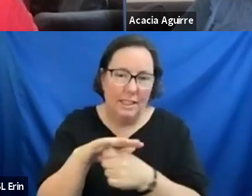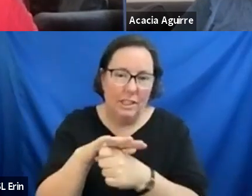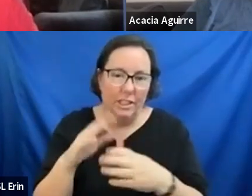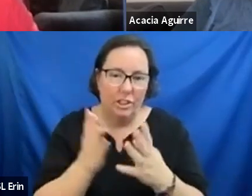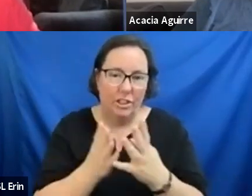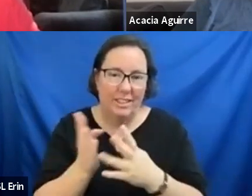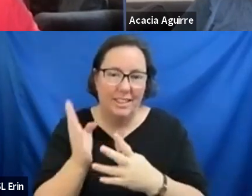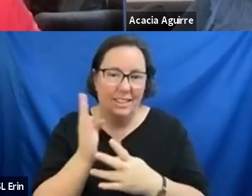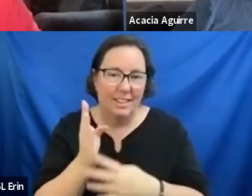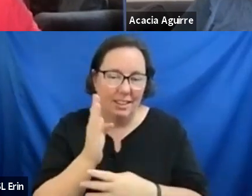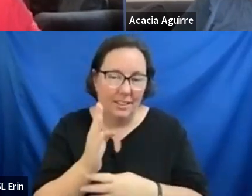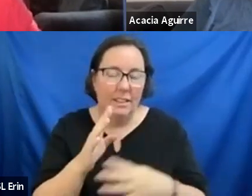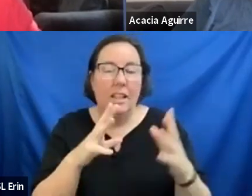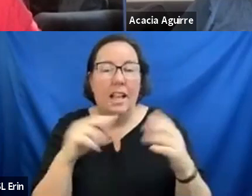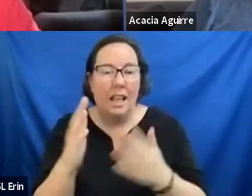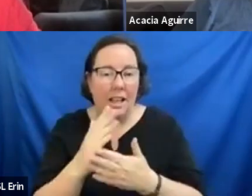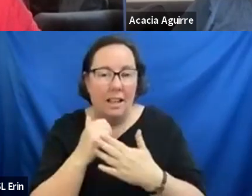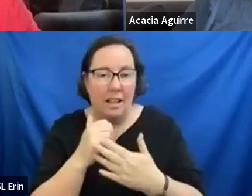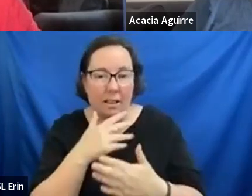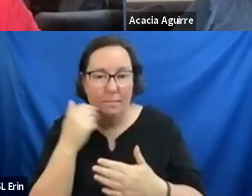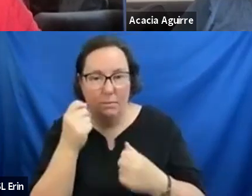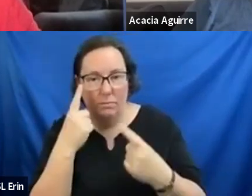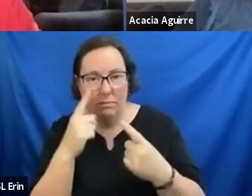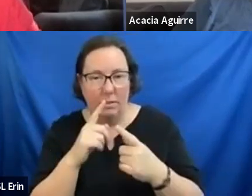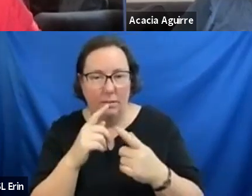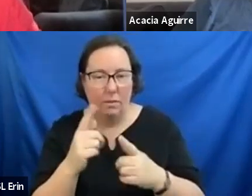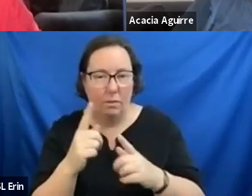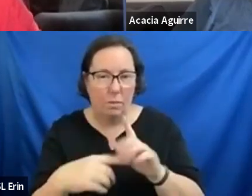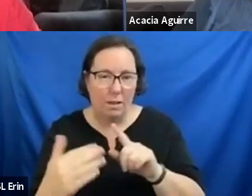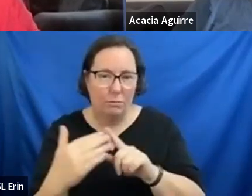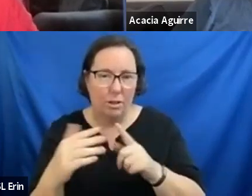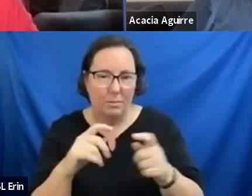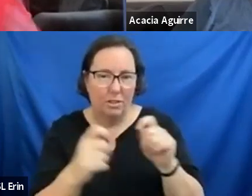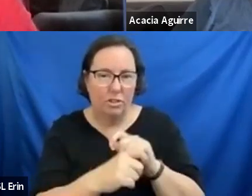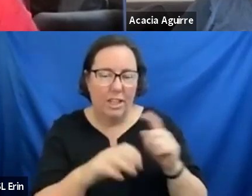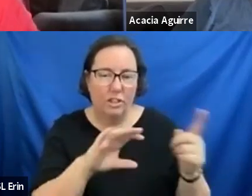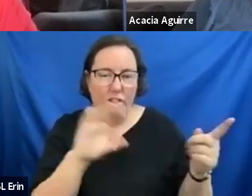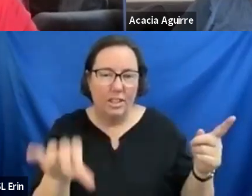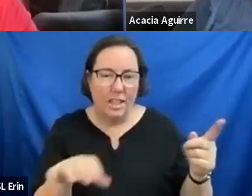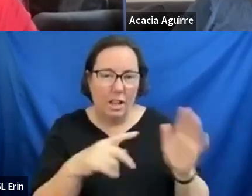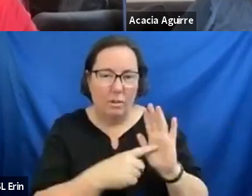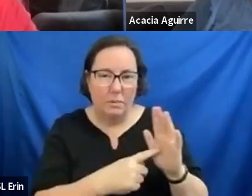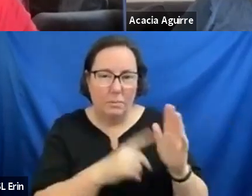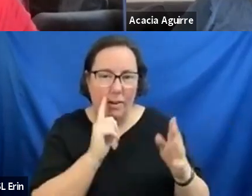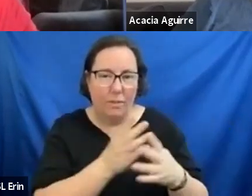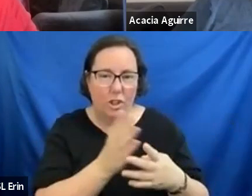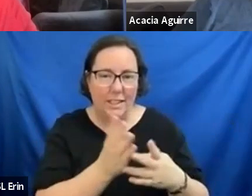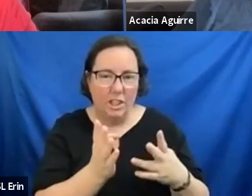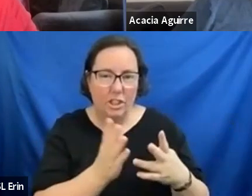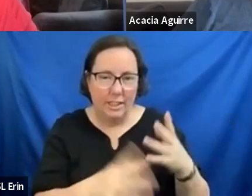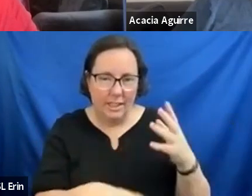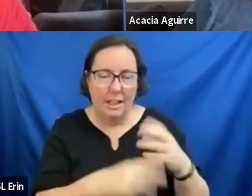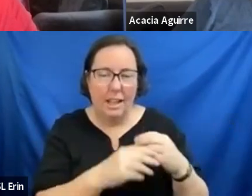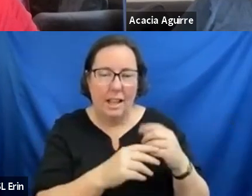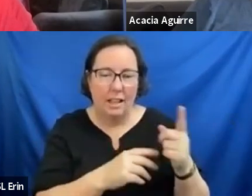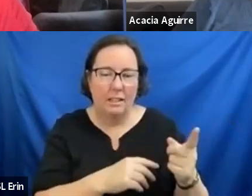As well as to better understand what prompted the changes in Chicago's tiering model, where they added